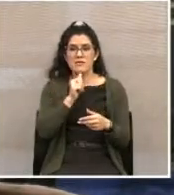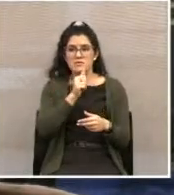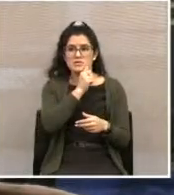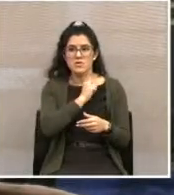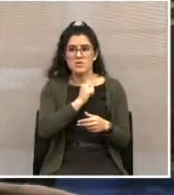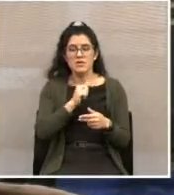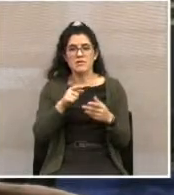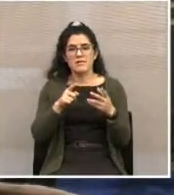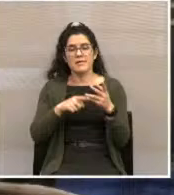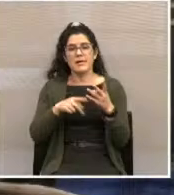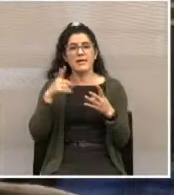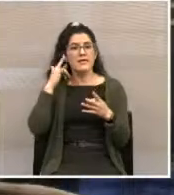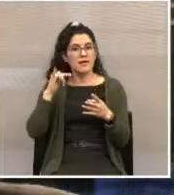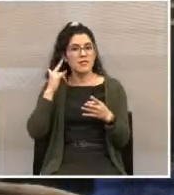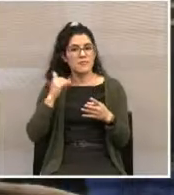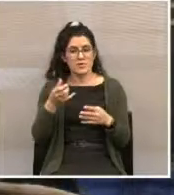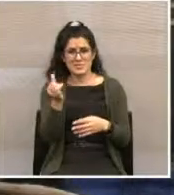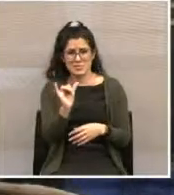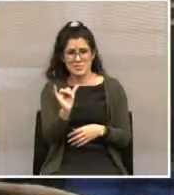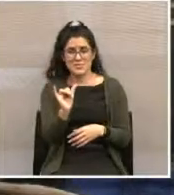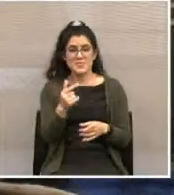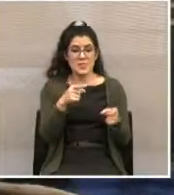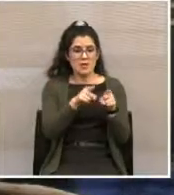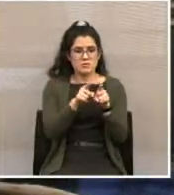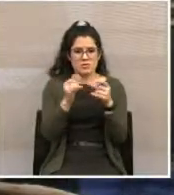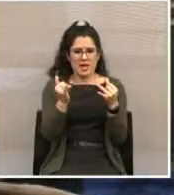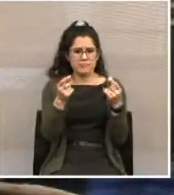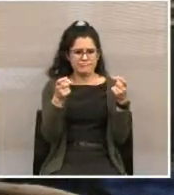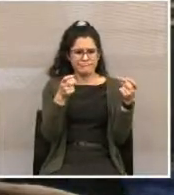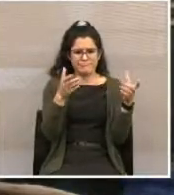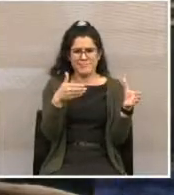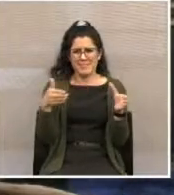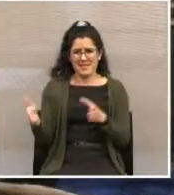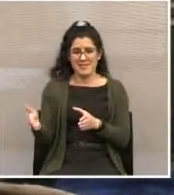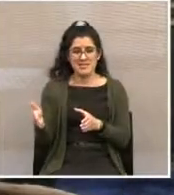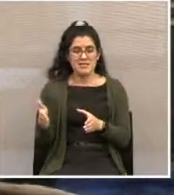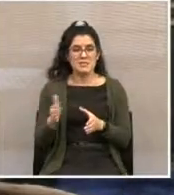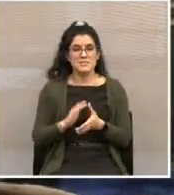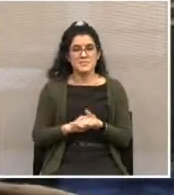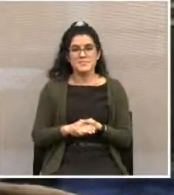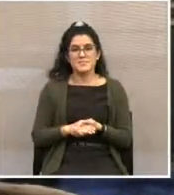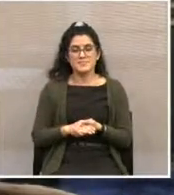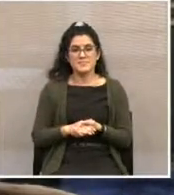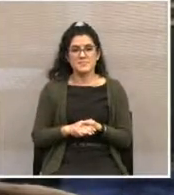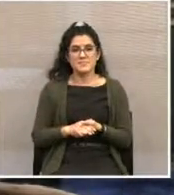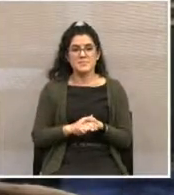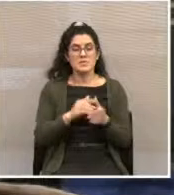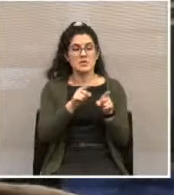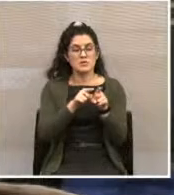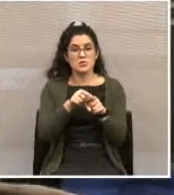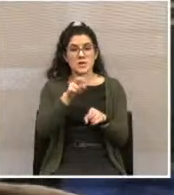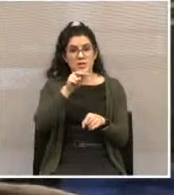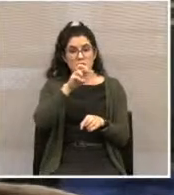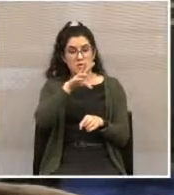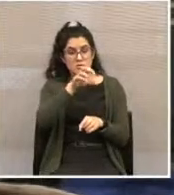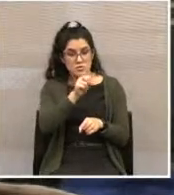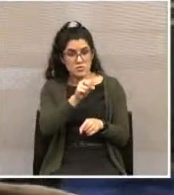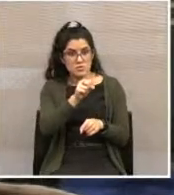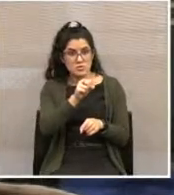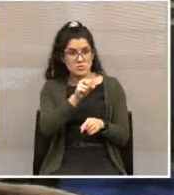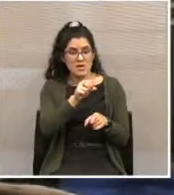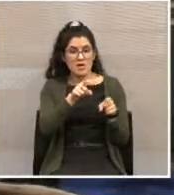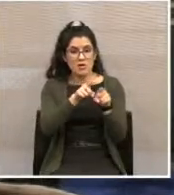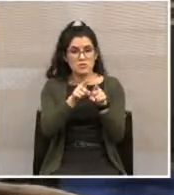California. This has been coordinated not only now, what it appears to be by media outlets, but it is well